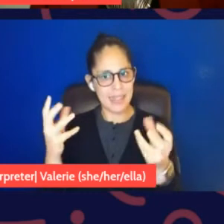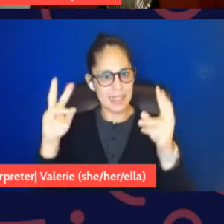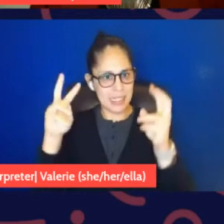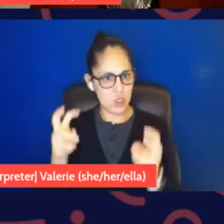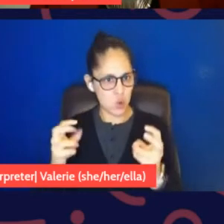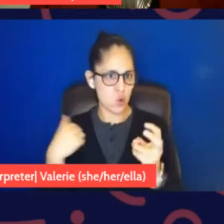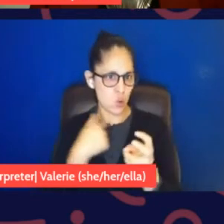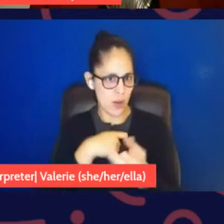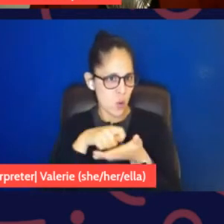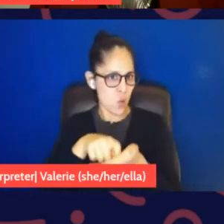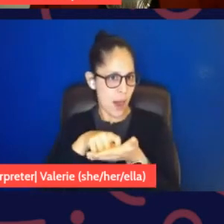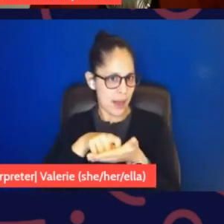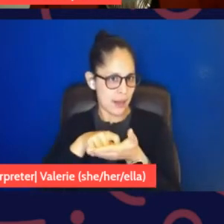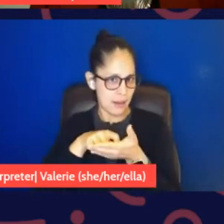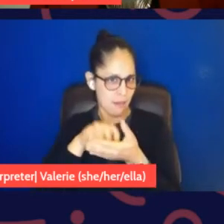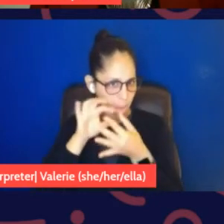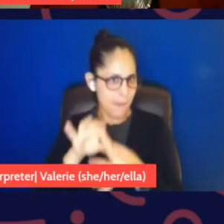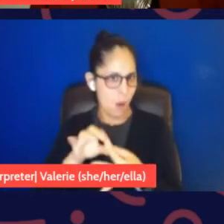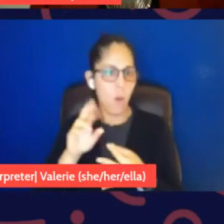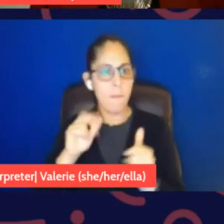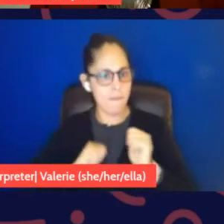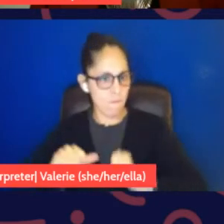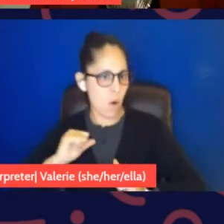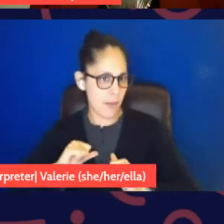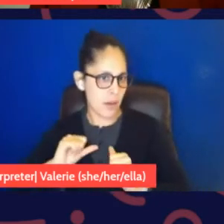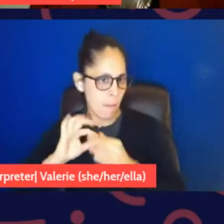about or we're performing about.